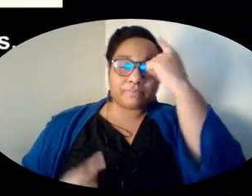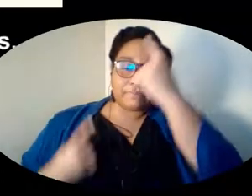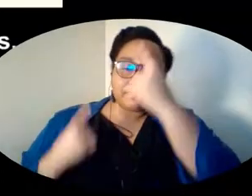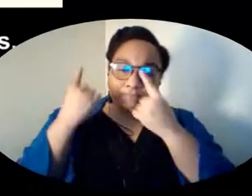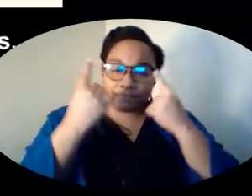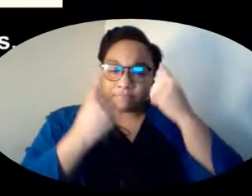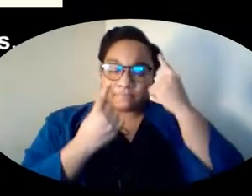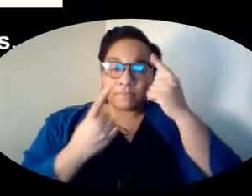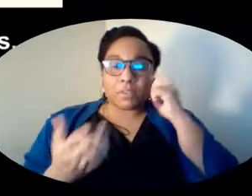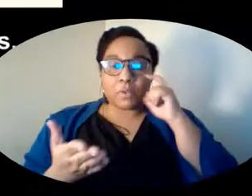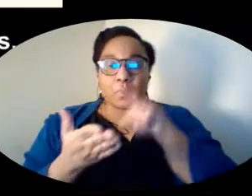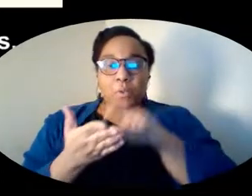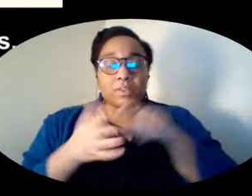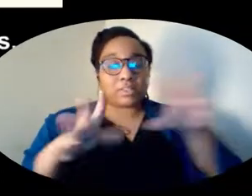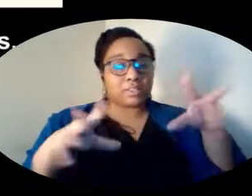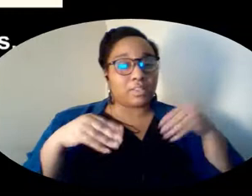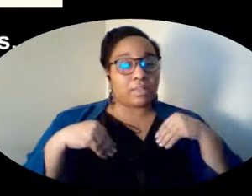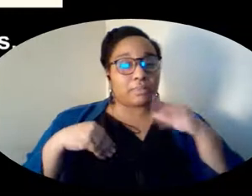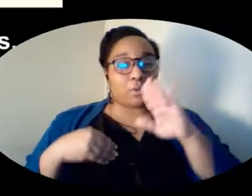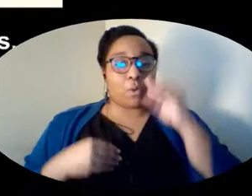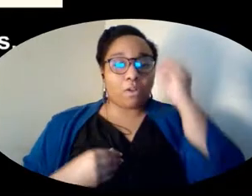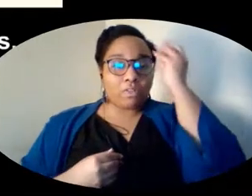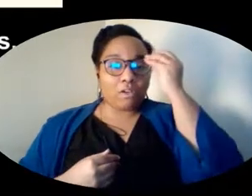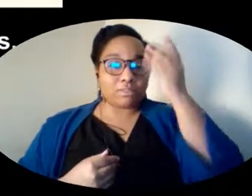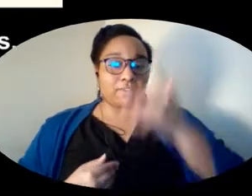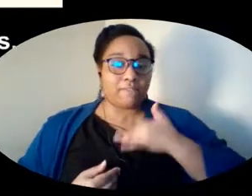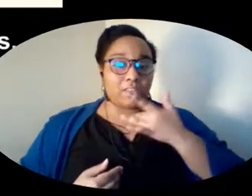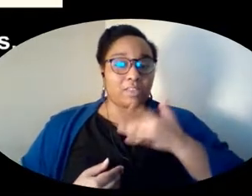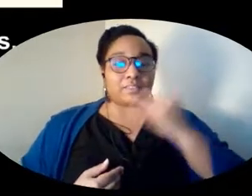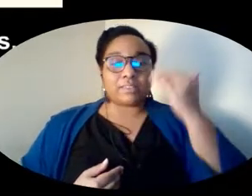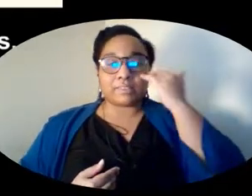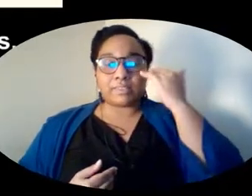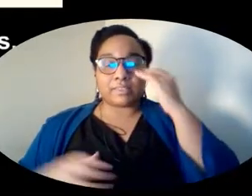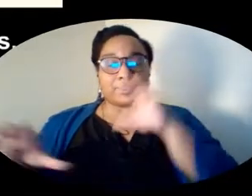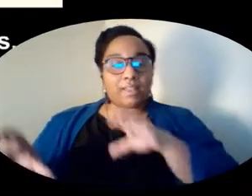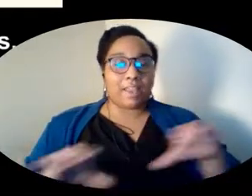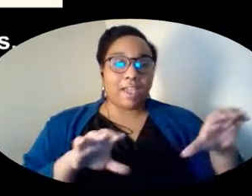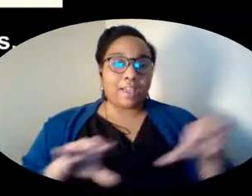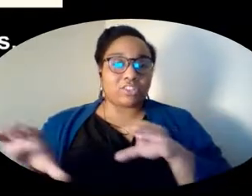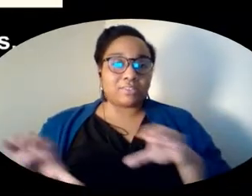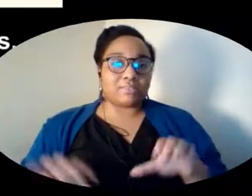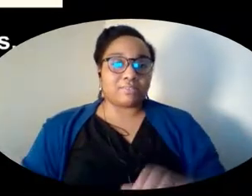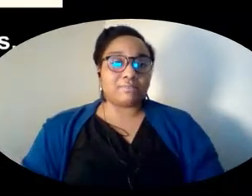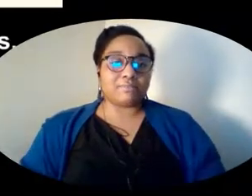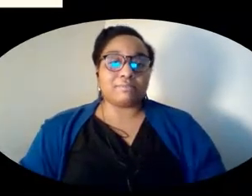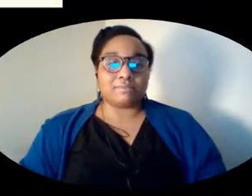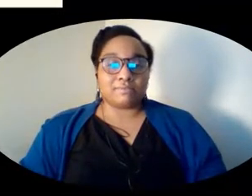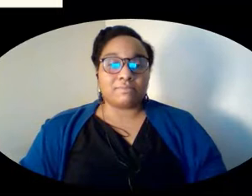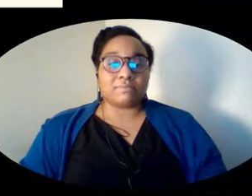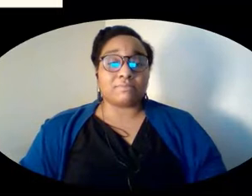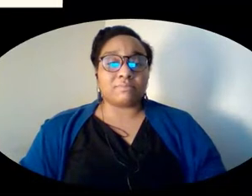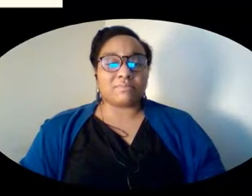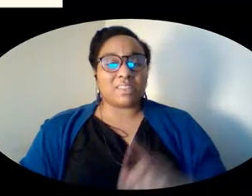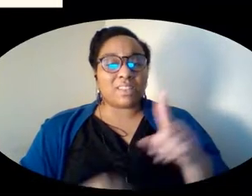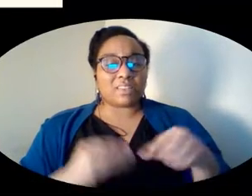Mindfulness is noticing and accepting your thoughts, feelings, senses, and actions.